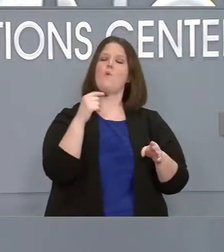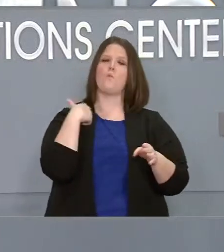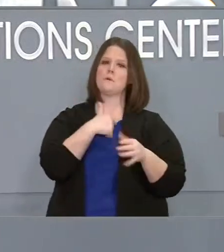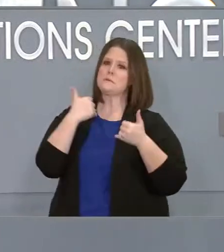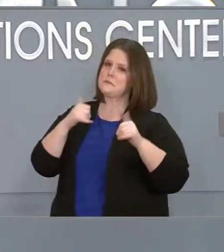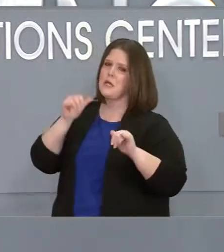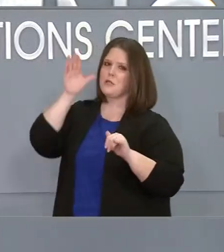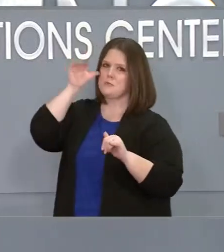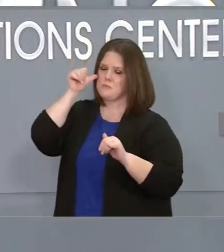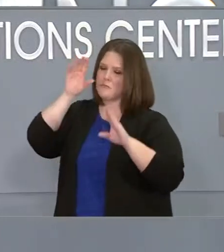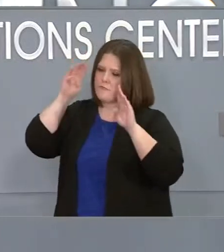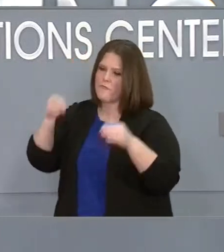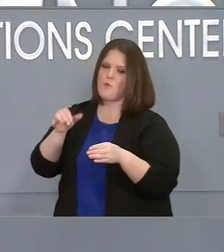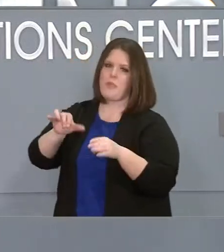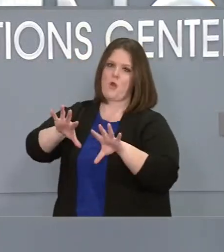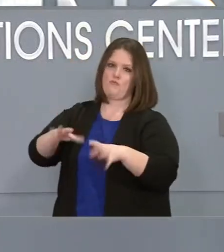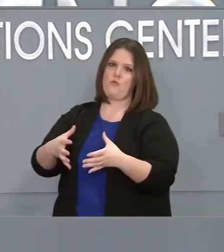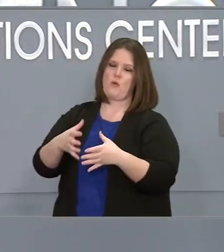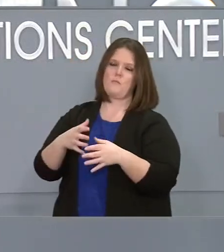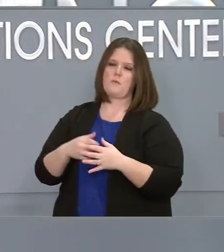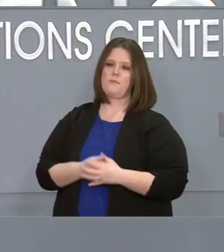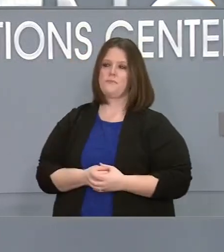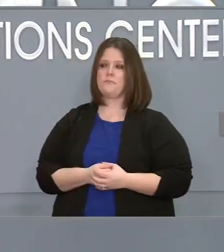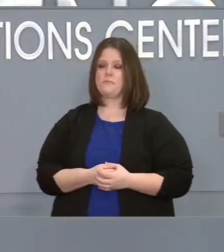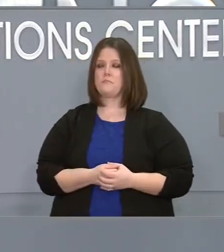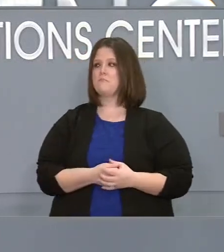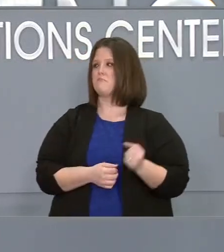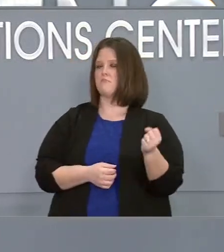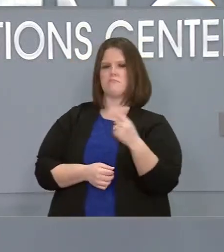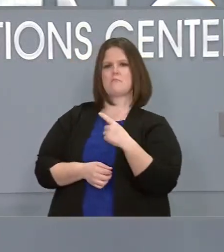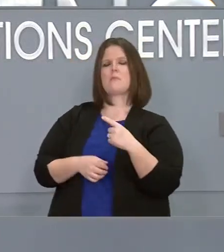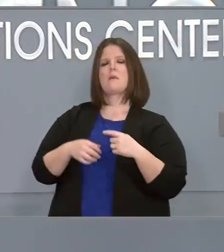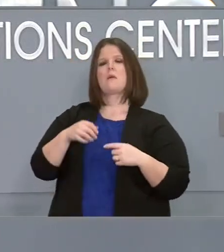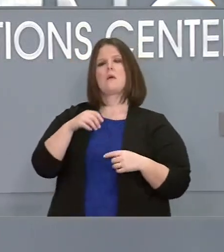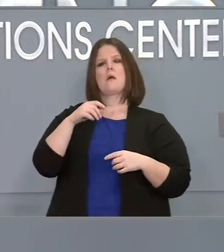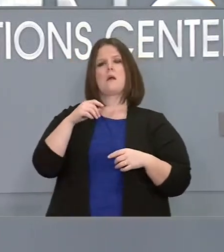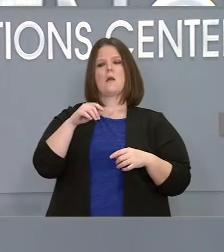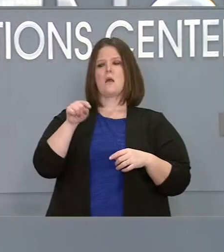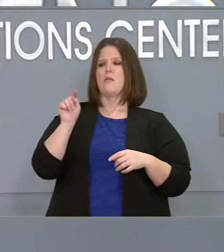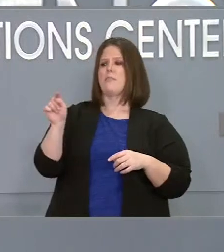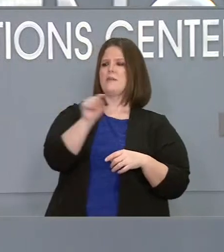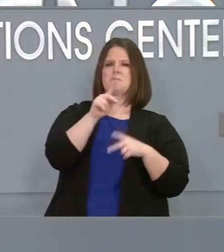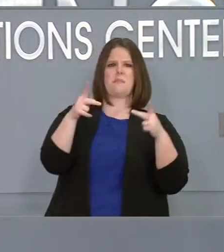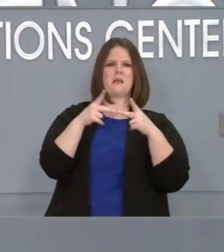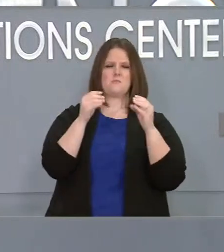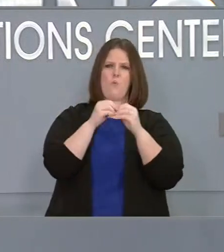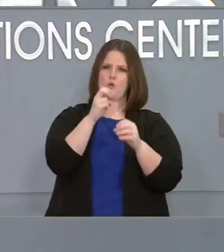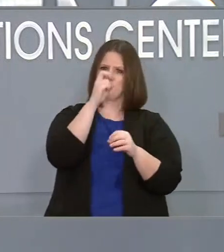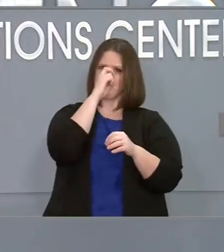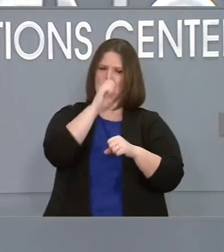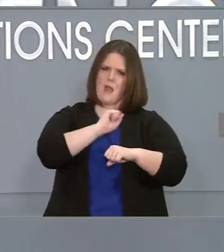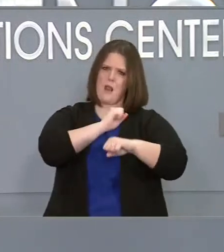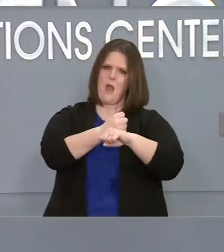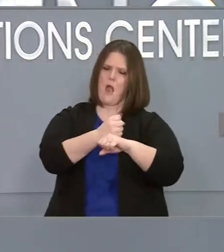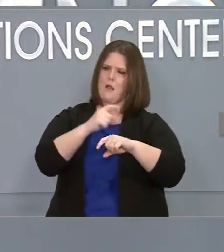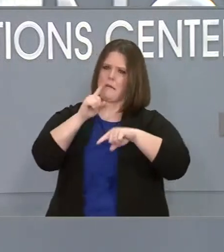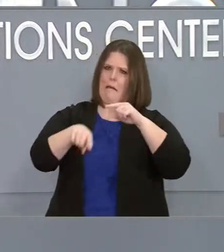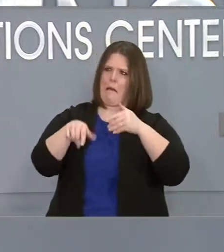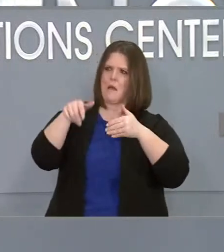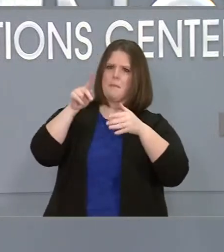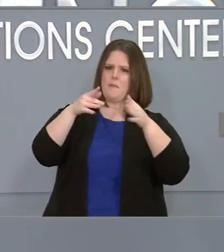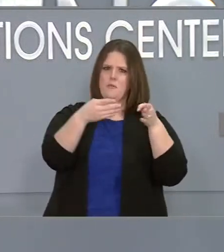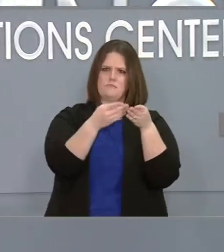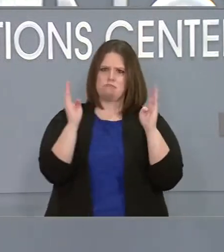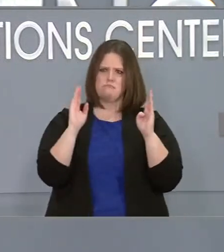during it was pretty strict lockdown for a lot of the folks in these facilities, and then this legislative session, legislators passed a bill that they basically